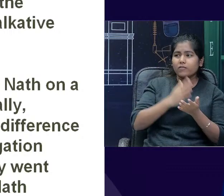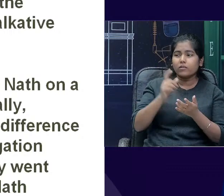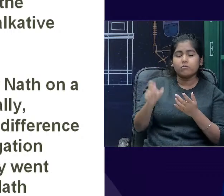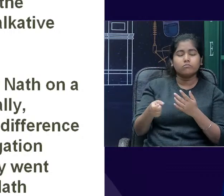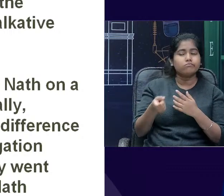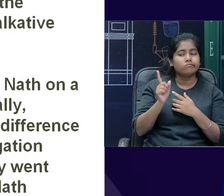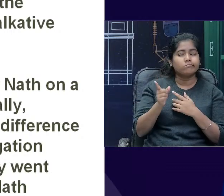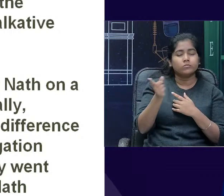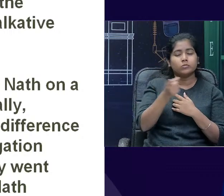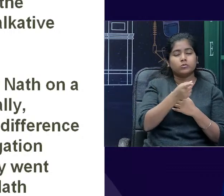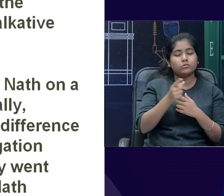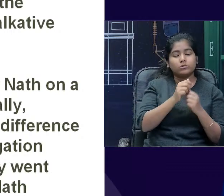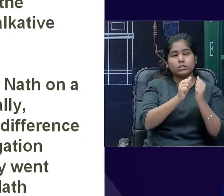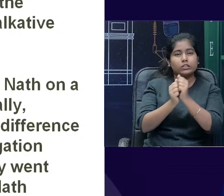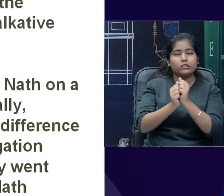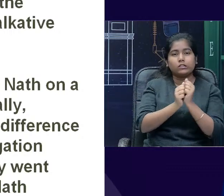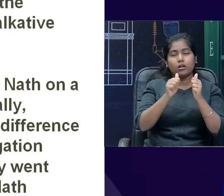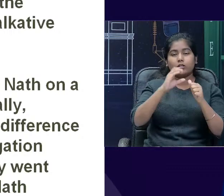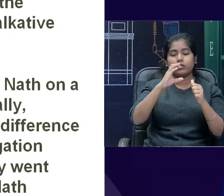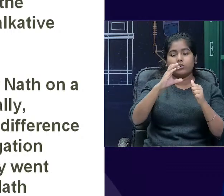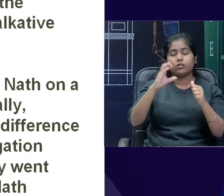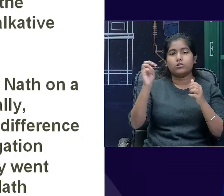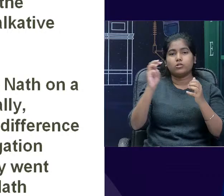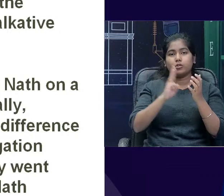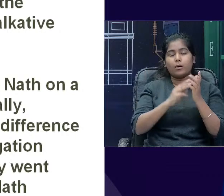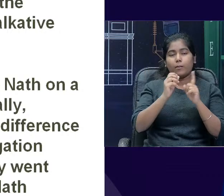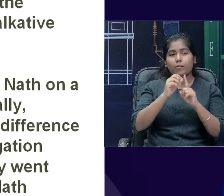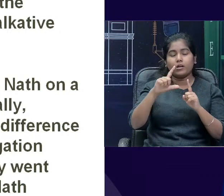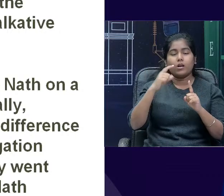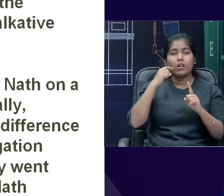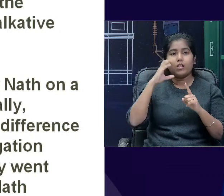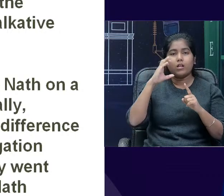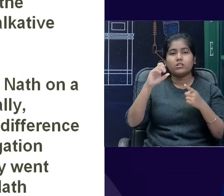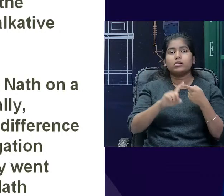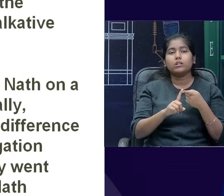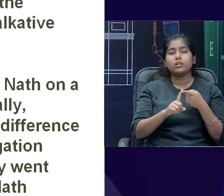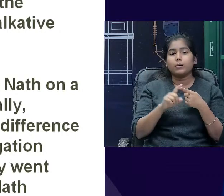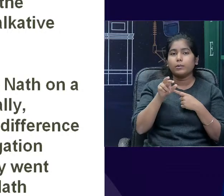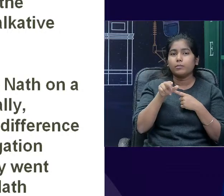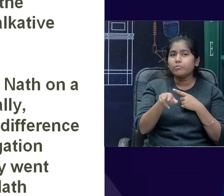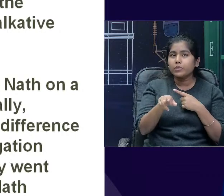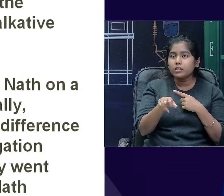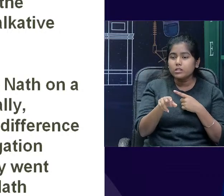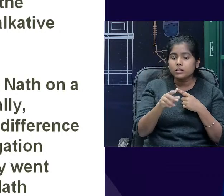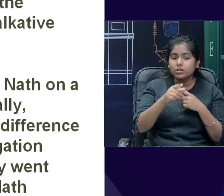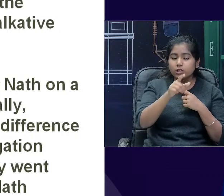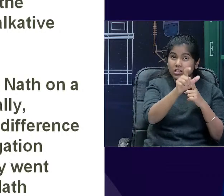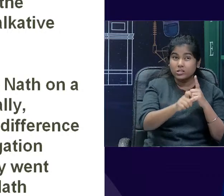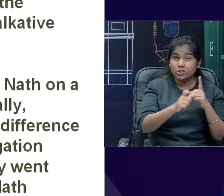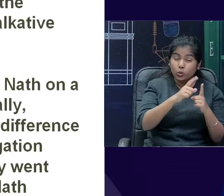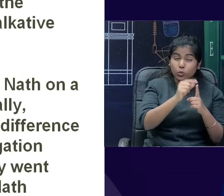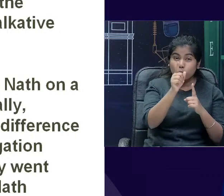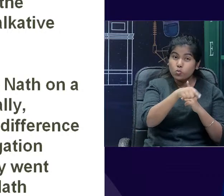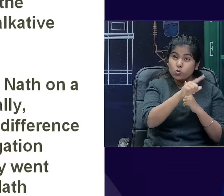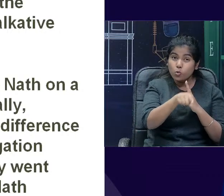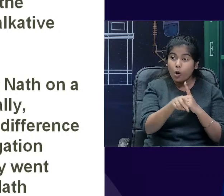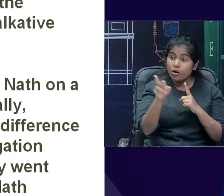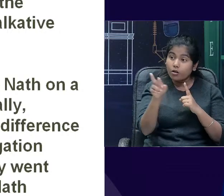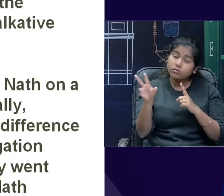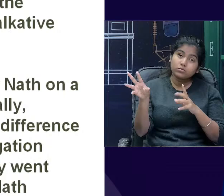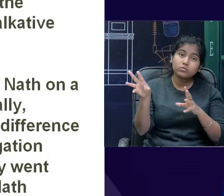Accomplice? The meaning of accomplice is that the partner in crime. Oh.